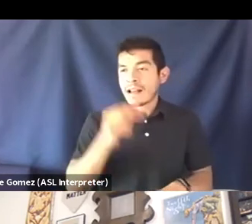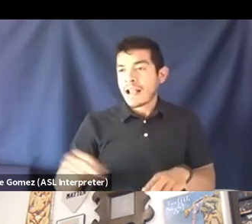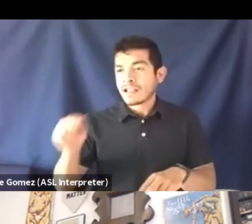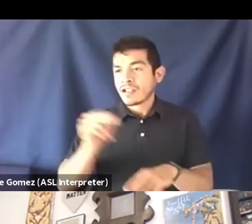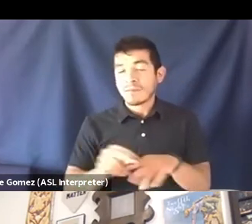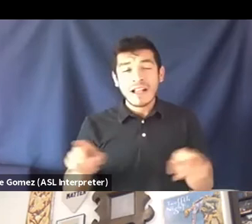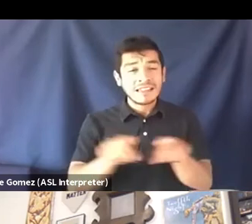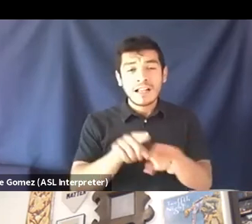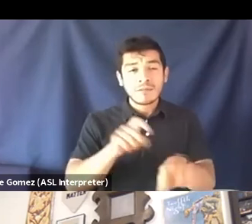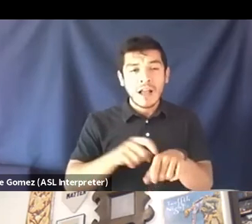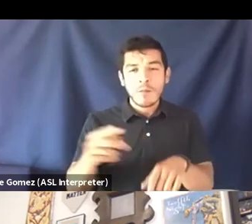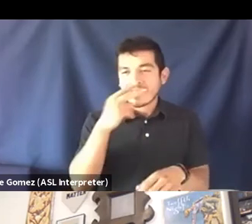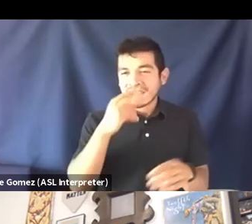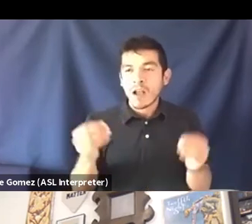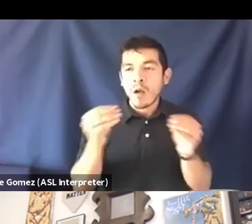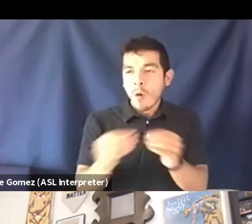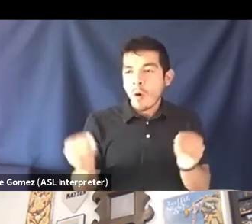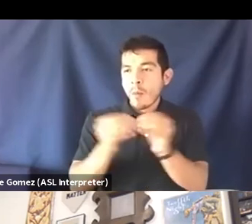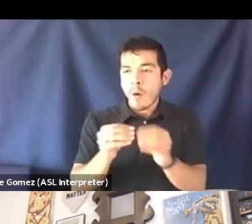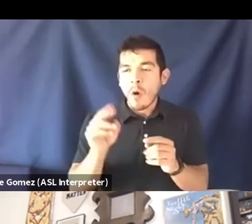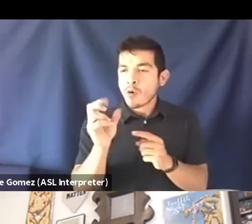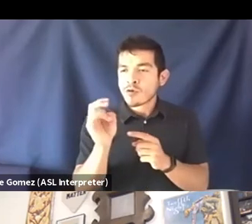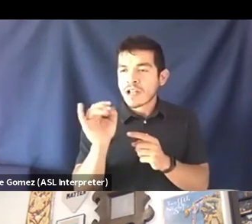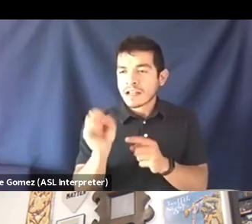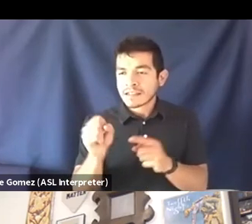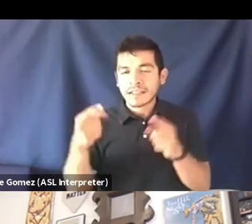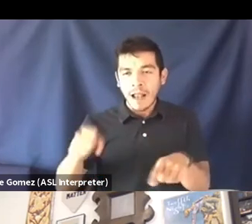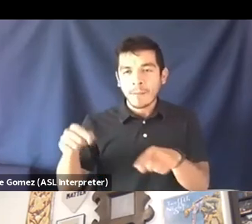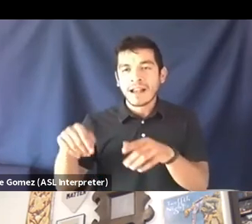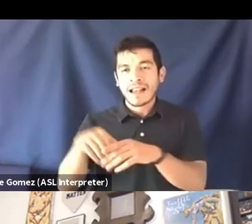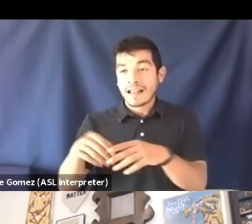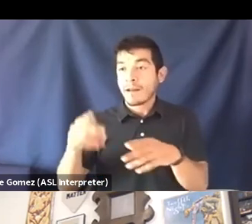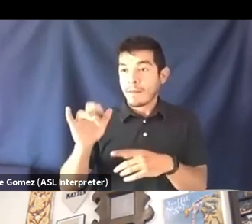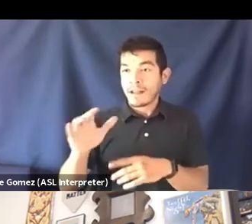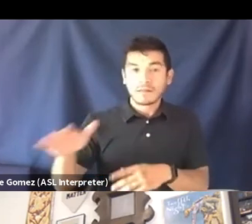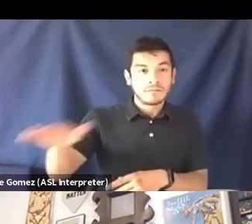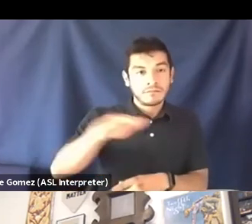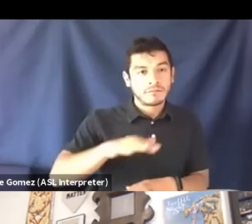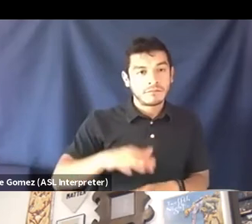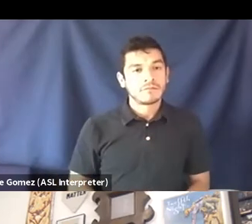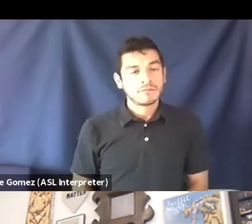more eugenic pronunciations on a public scale.